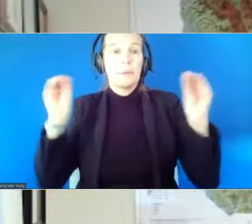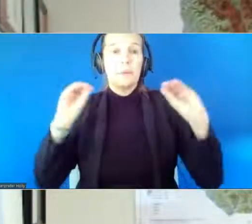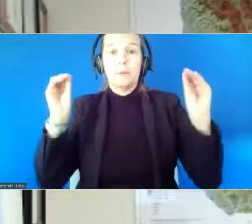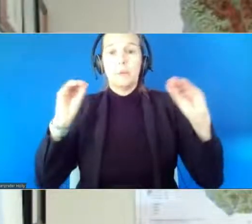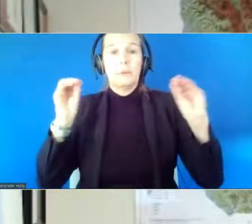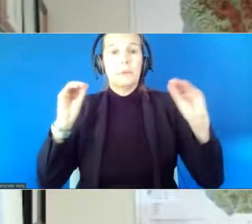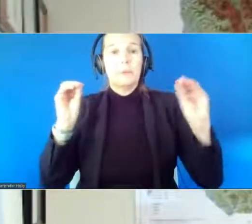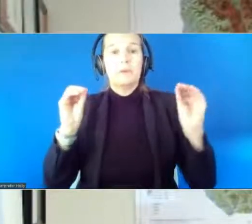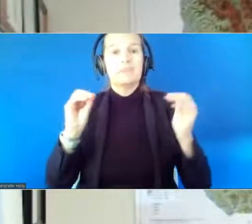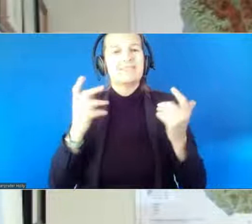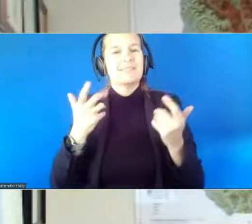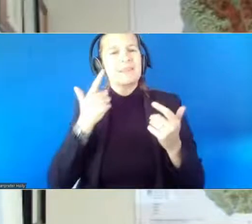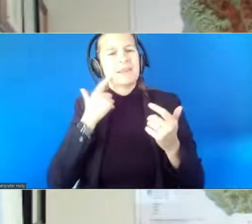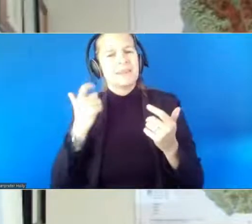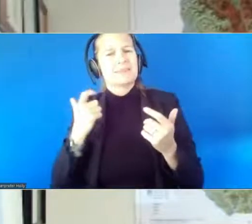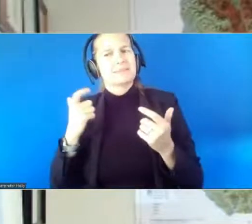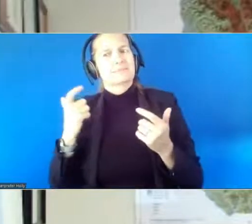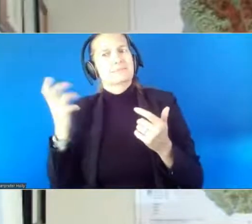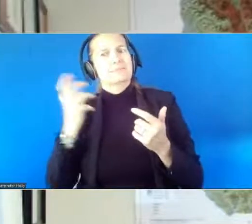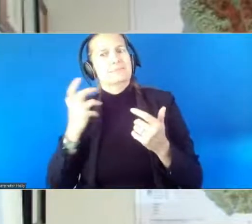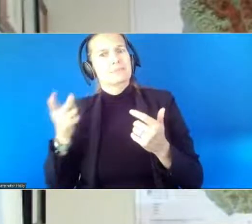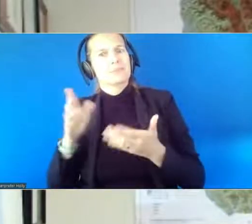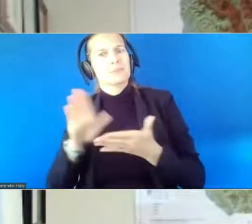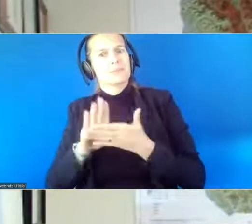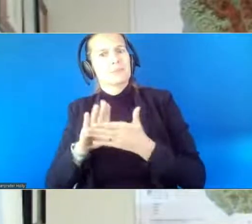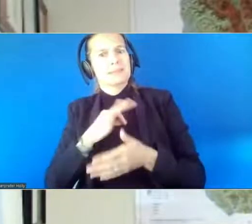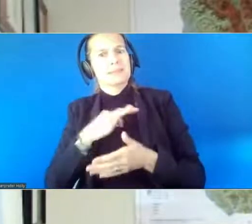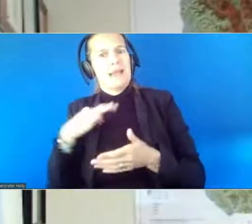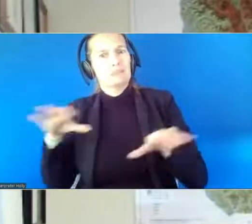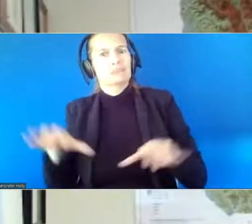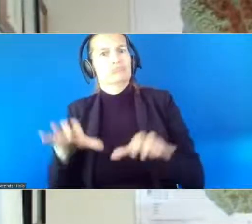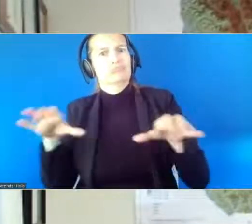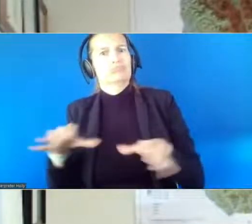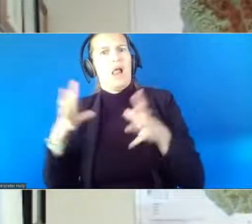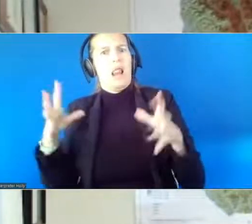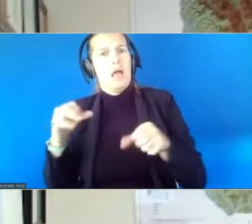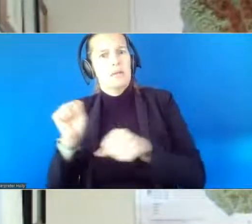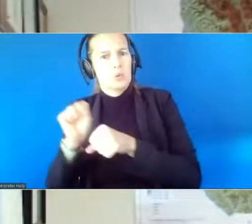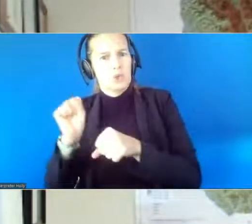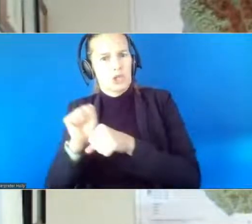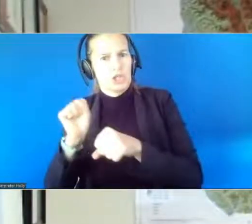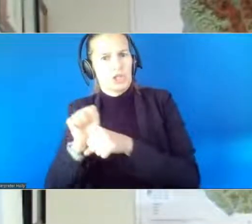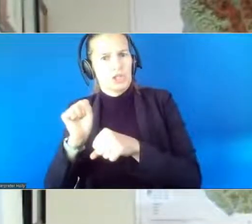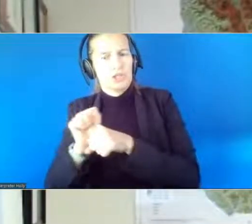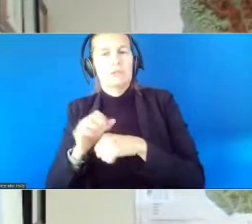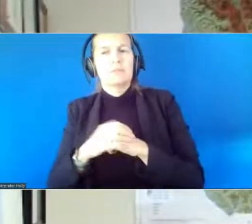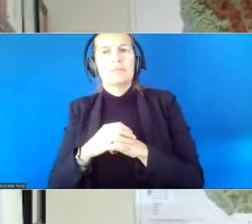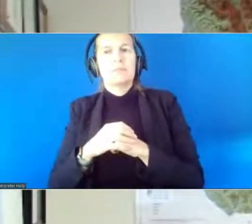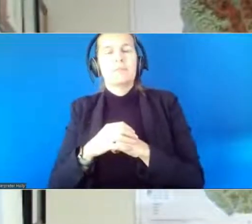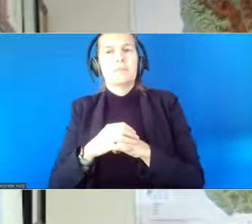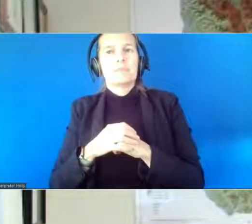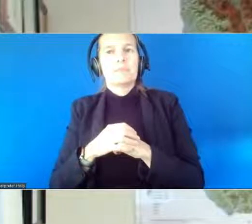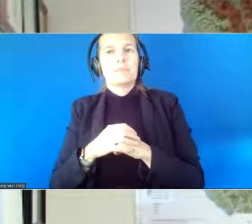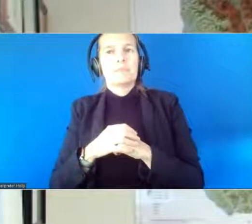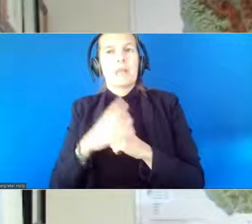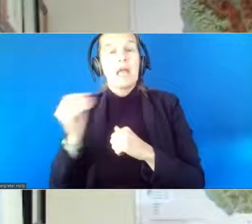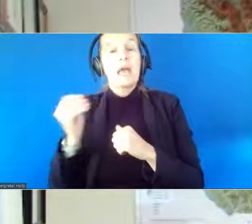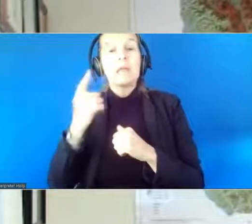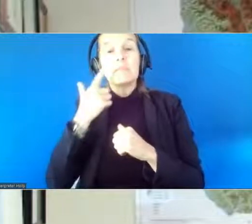result of a huge amount of work on the part of our school staff. And as a result of this experience